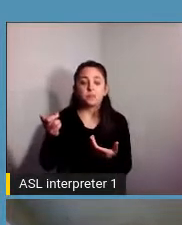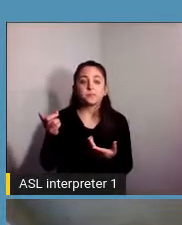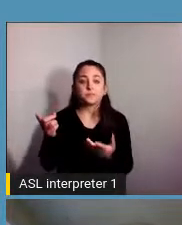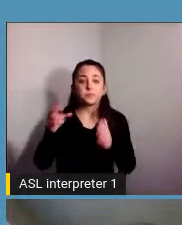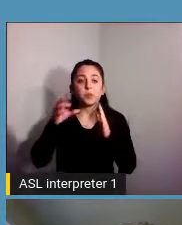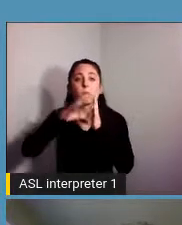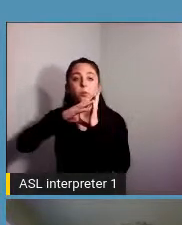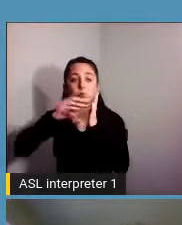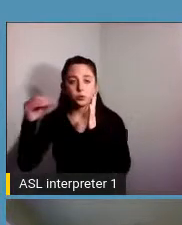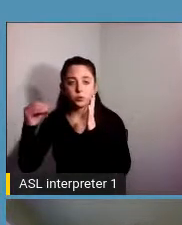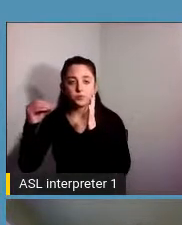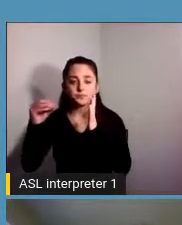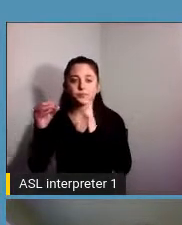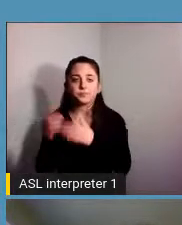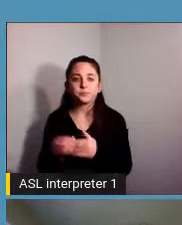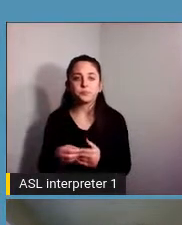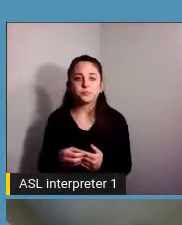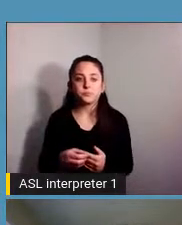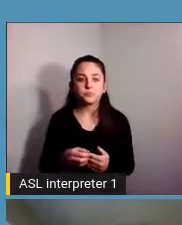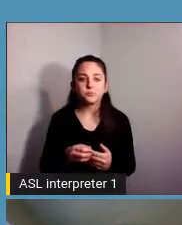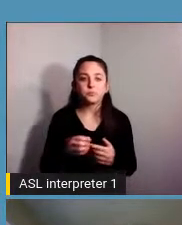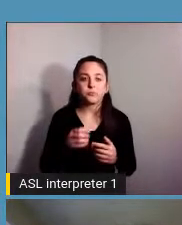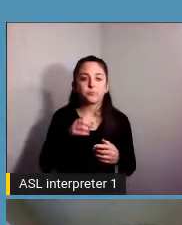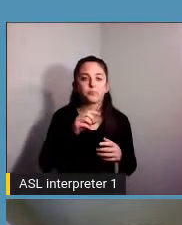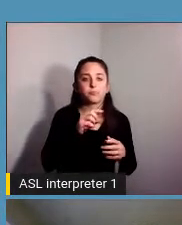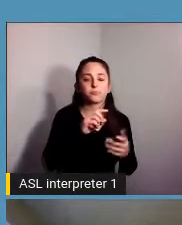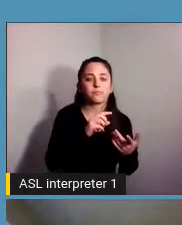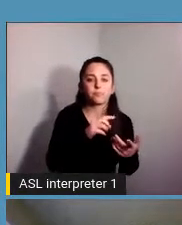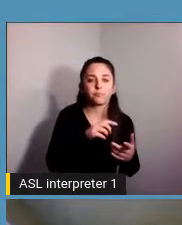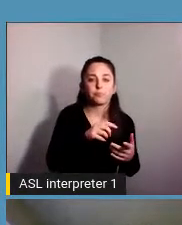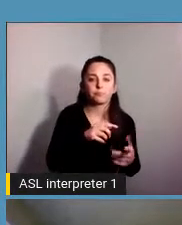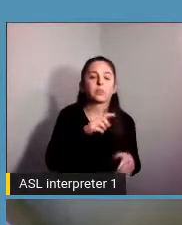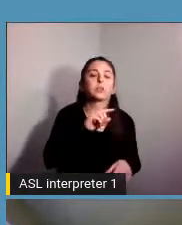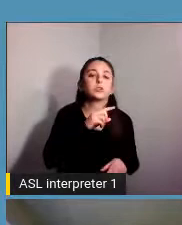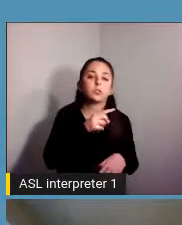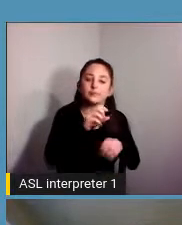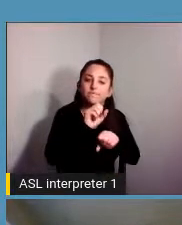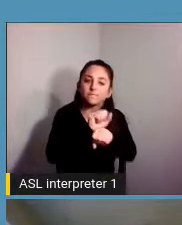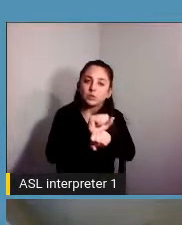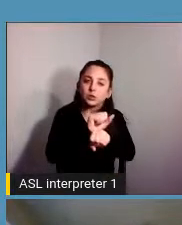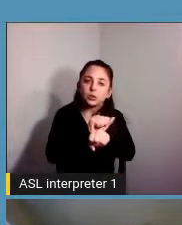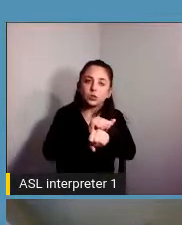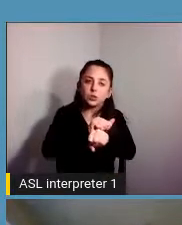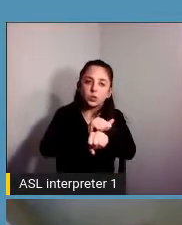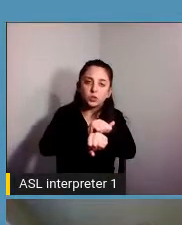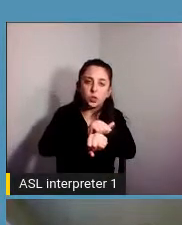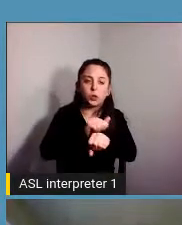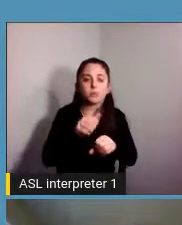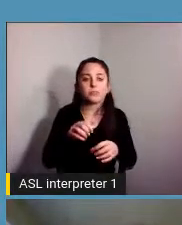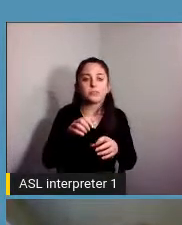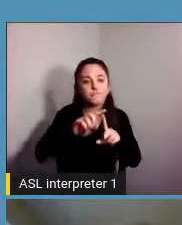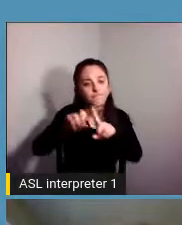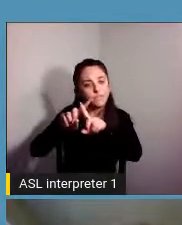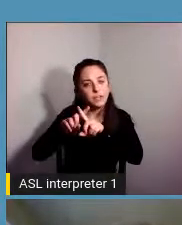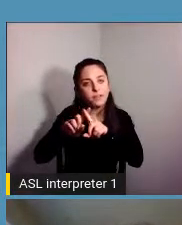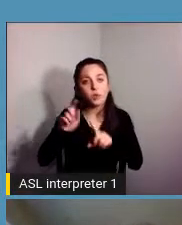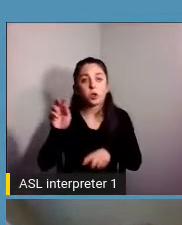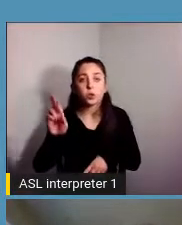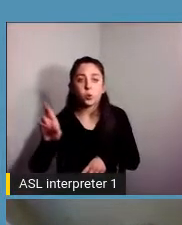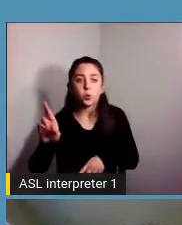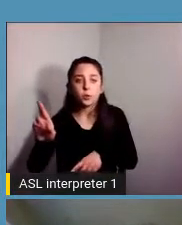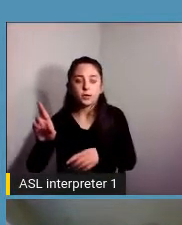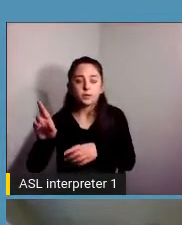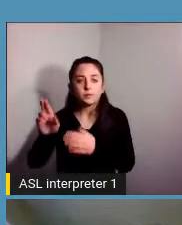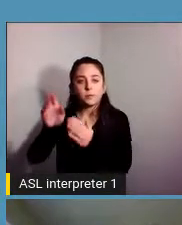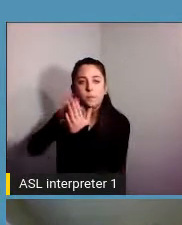concrete cast. The original is a gypsum alabaster stone. But the one on the right is actually a painted concrete,